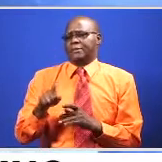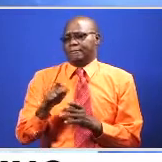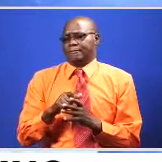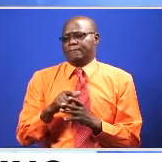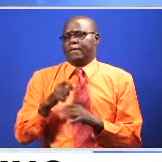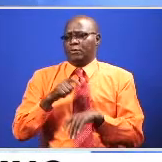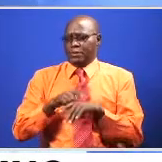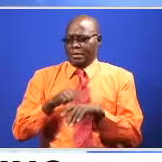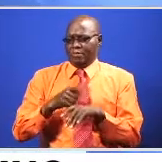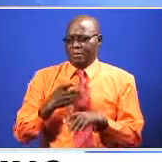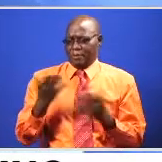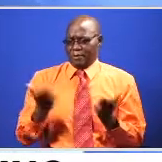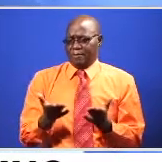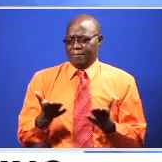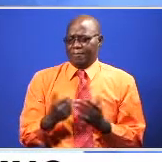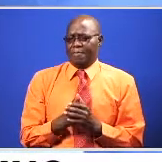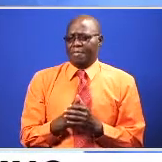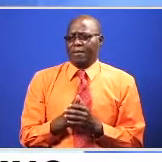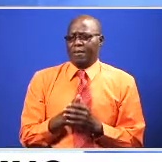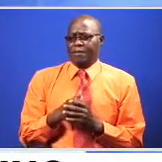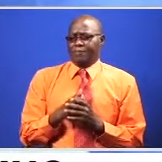time here in order